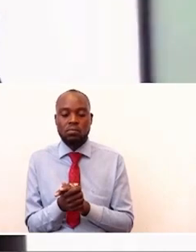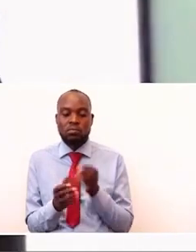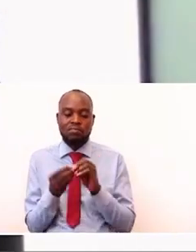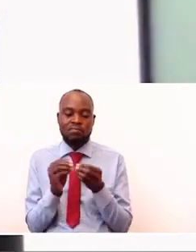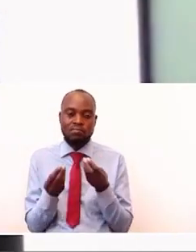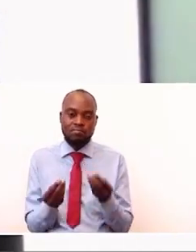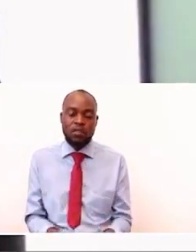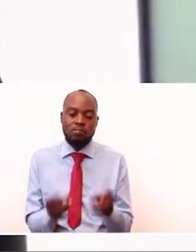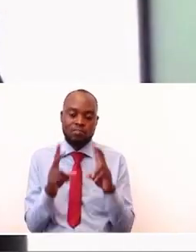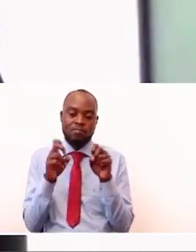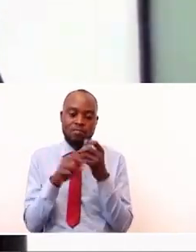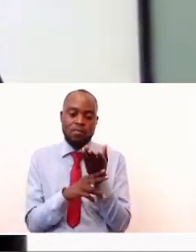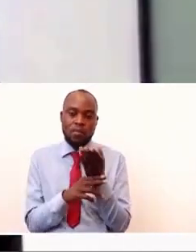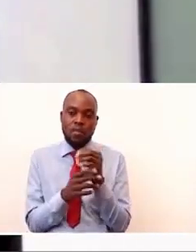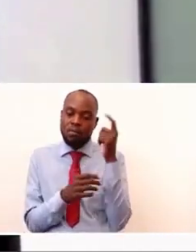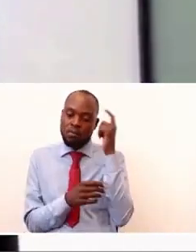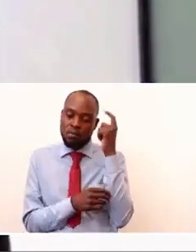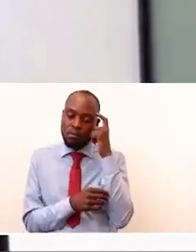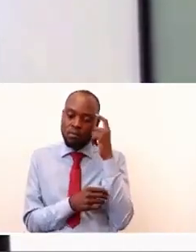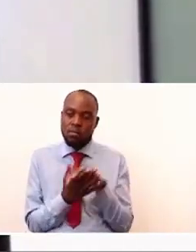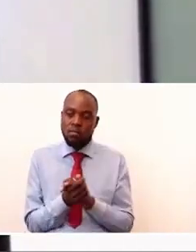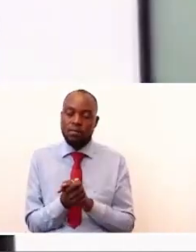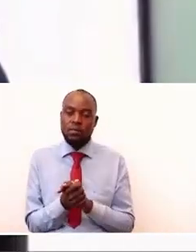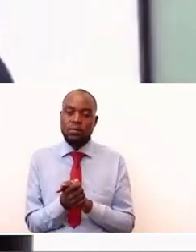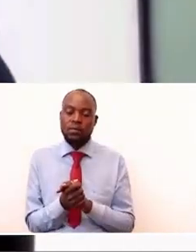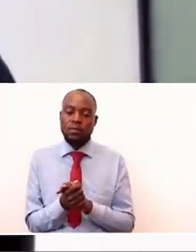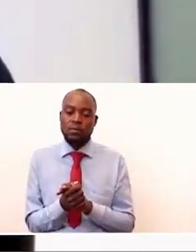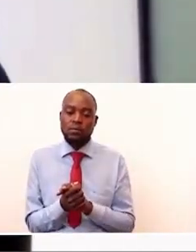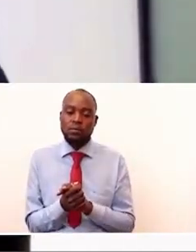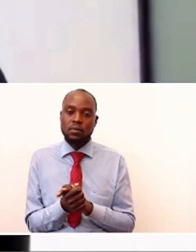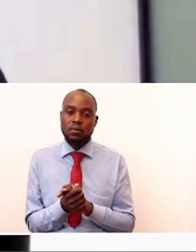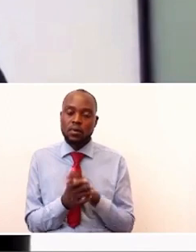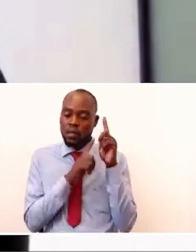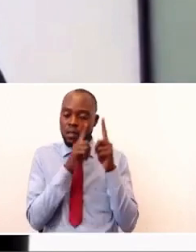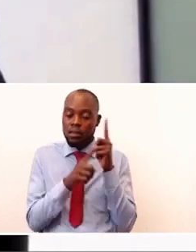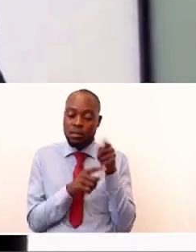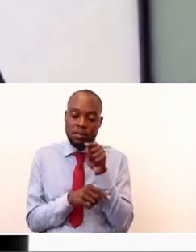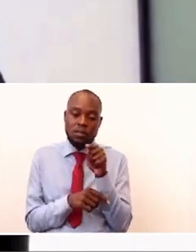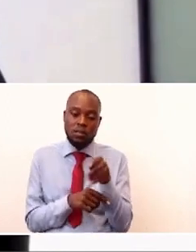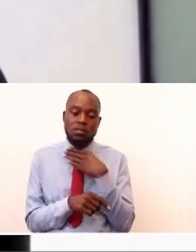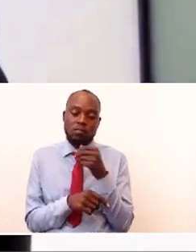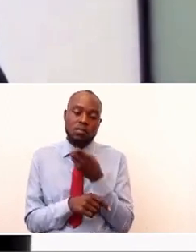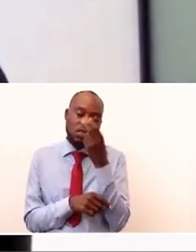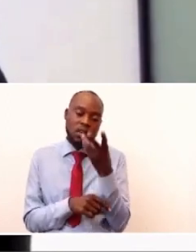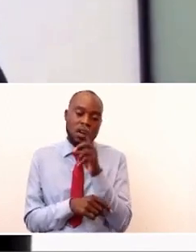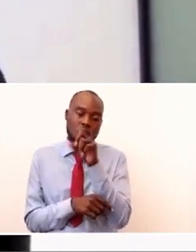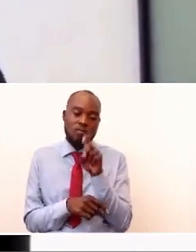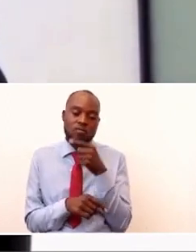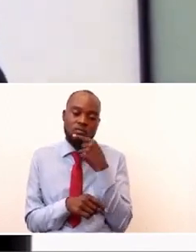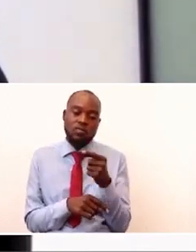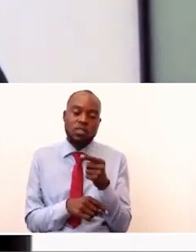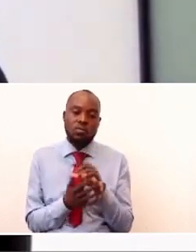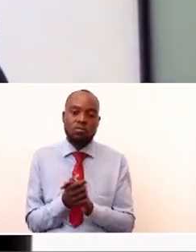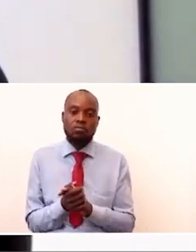inequalities we experienced from time immemorial. So I think it's important that we answer the question that is the continent really